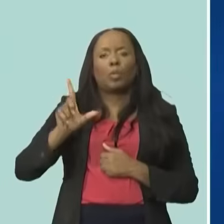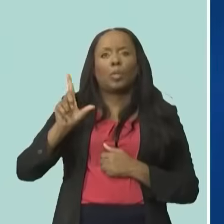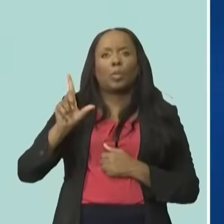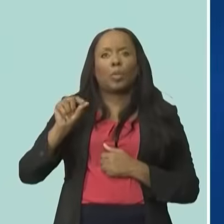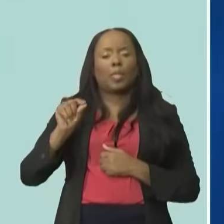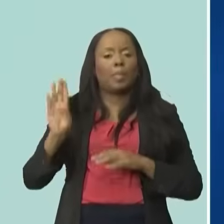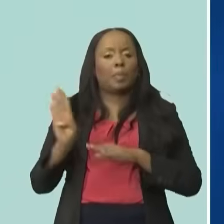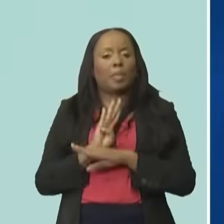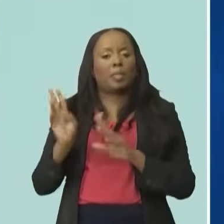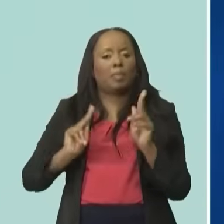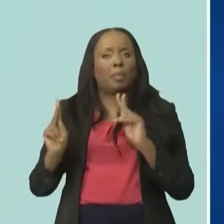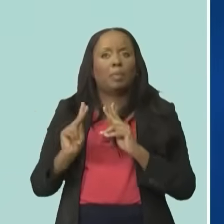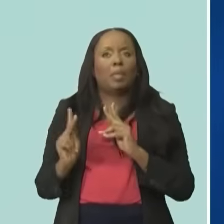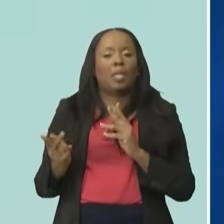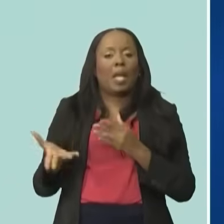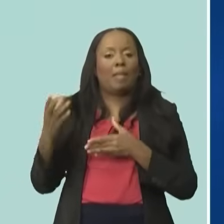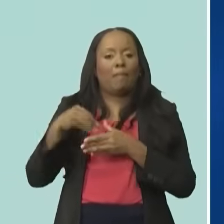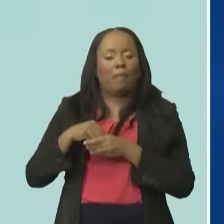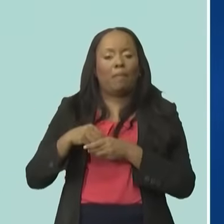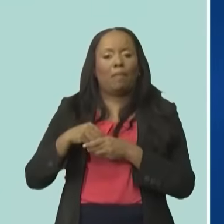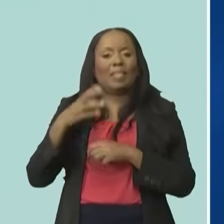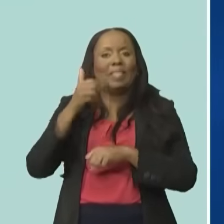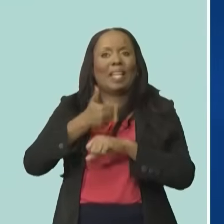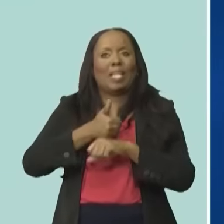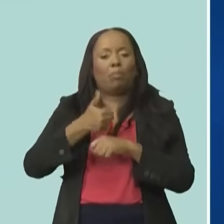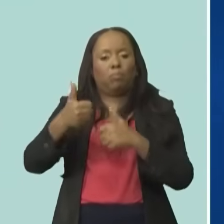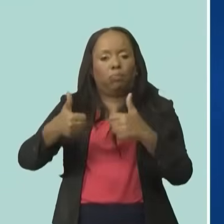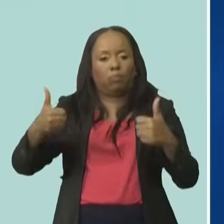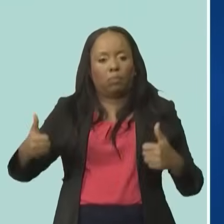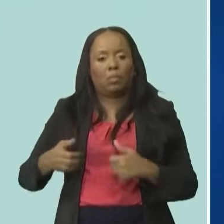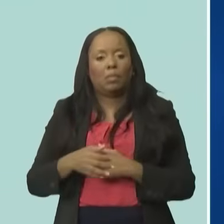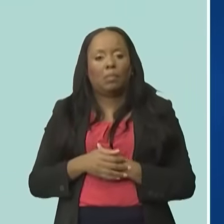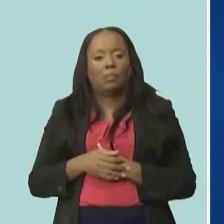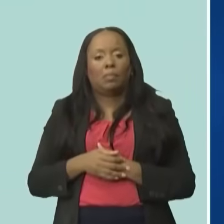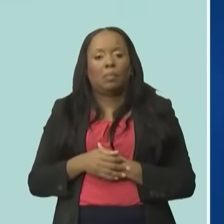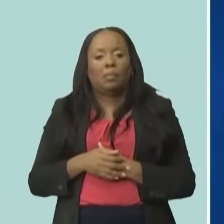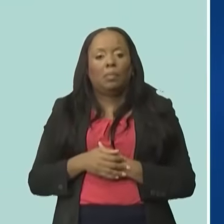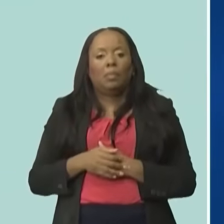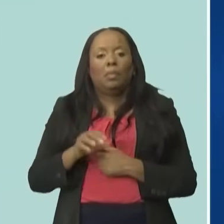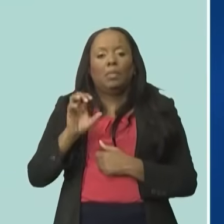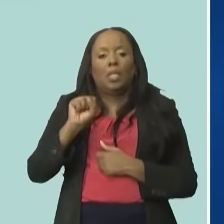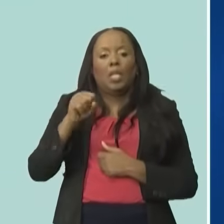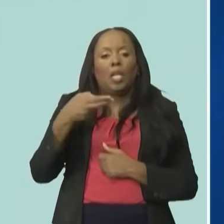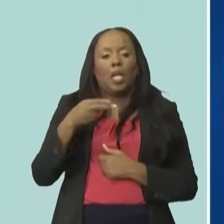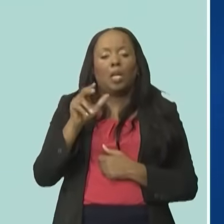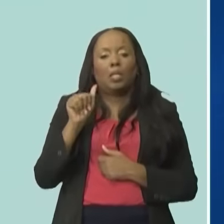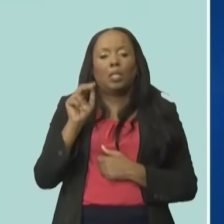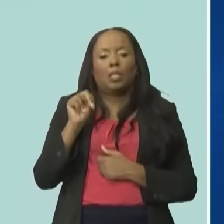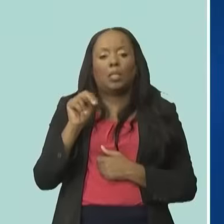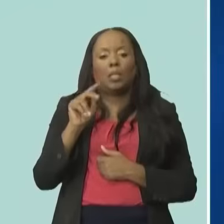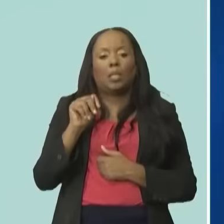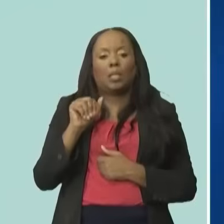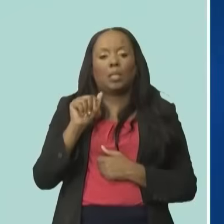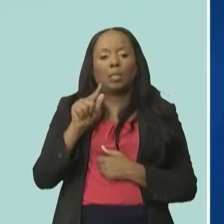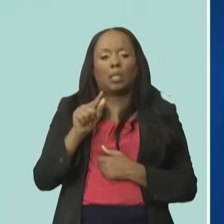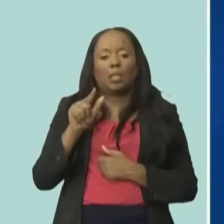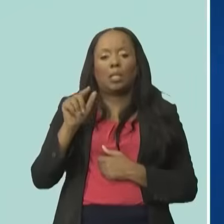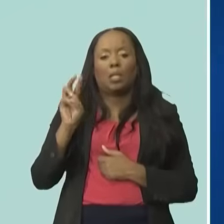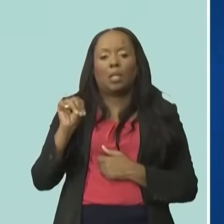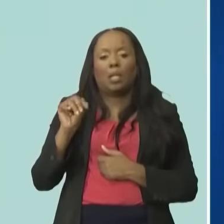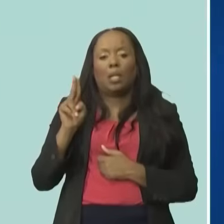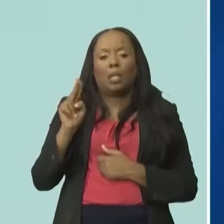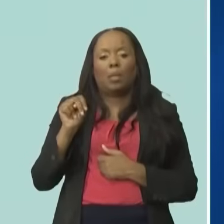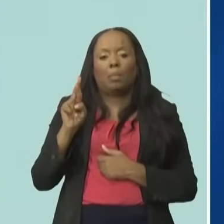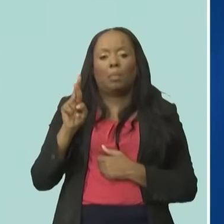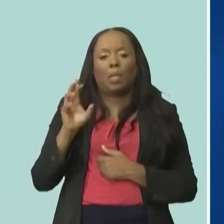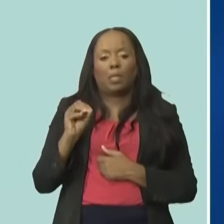entrepreneurs also took part. Minister in the Prime Minister's office and Barbados Labour Party candidate for the area, Senator Dr.